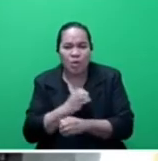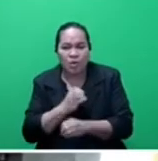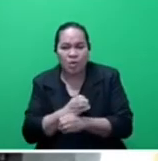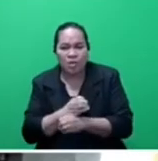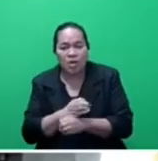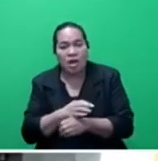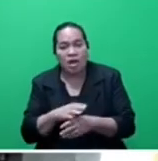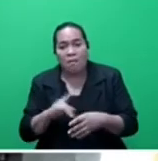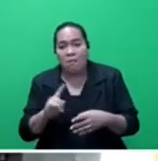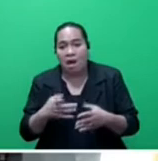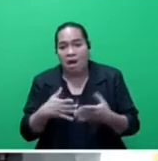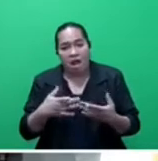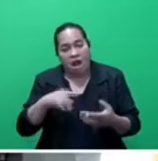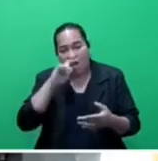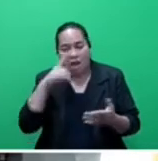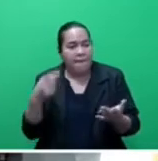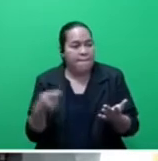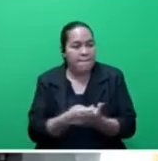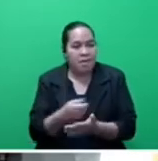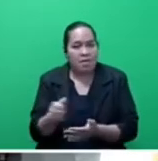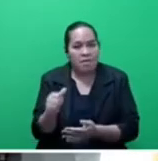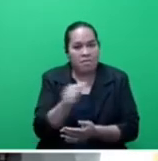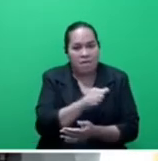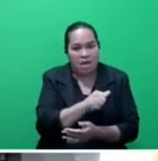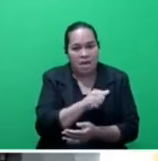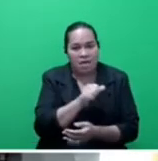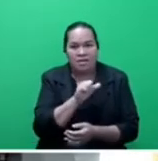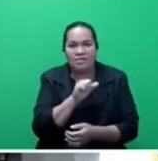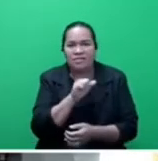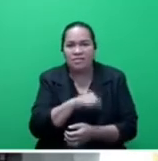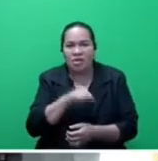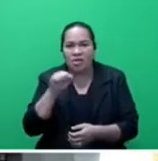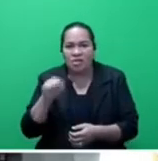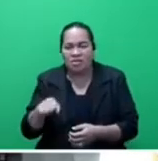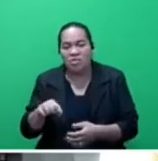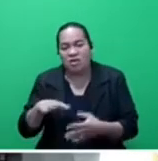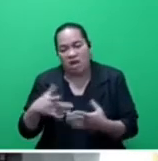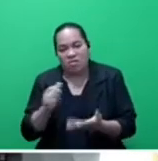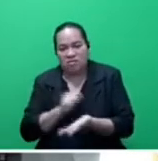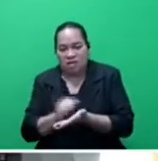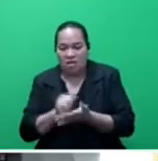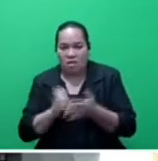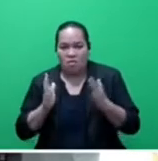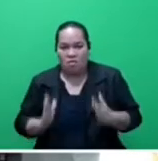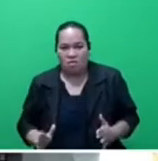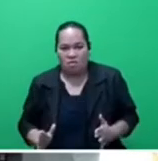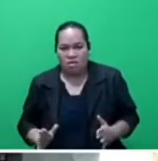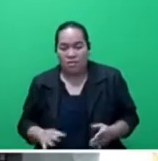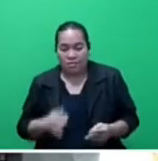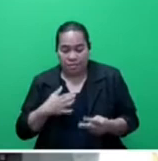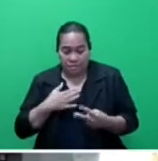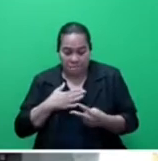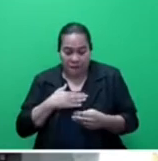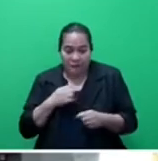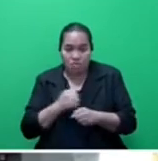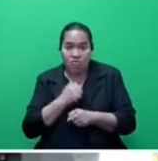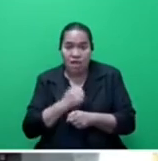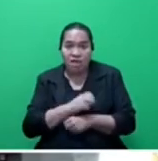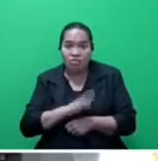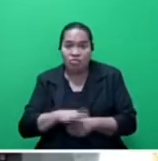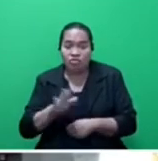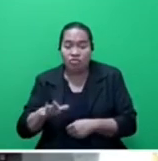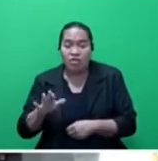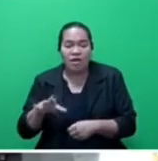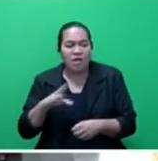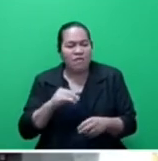body. My grandchildren have a friend in primary school who is from a